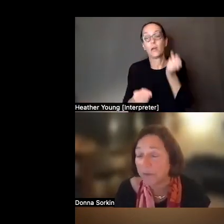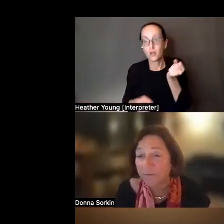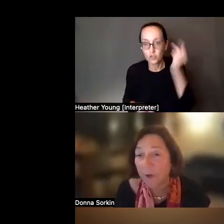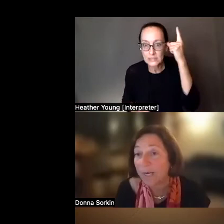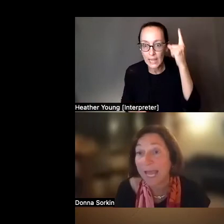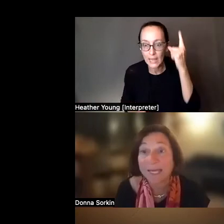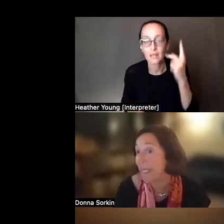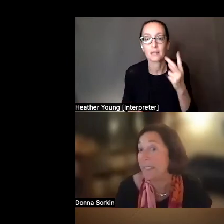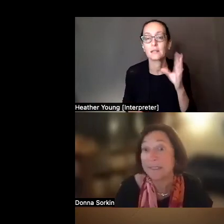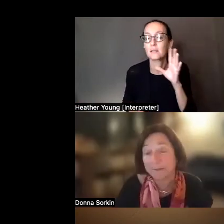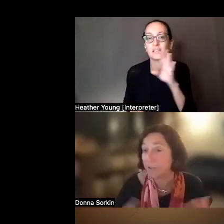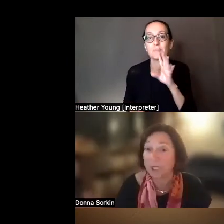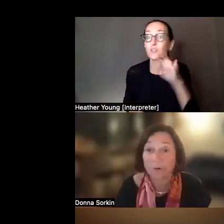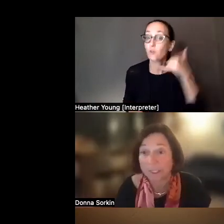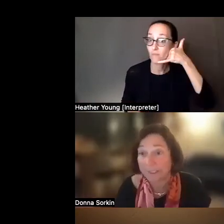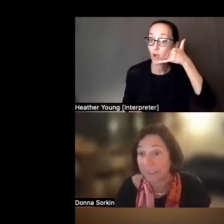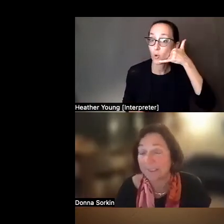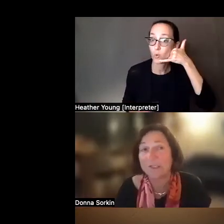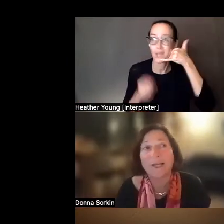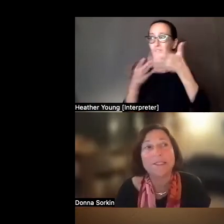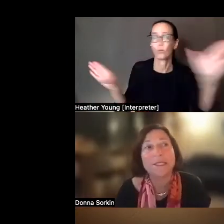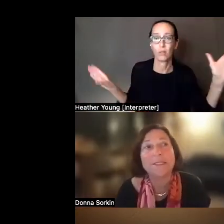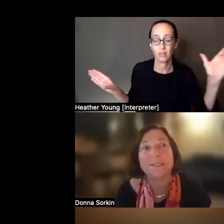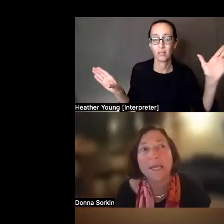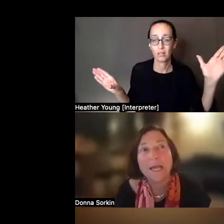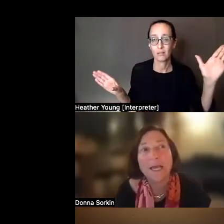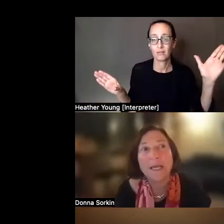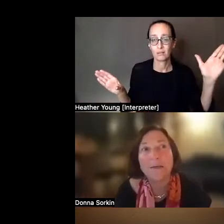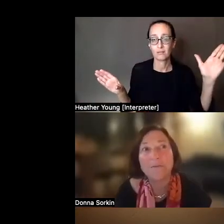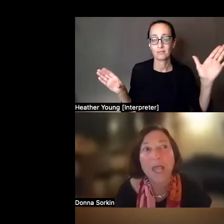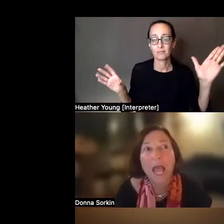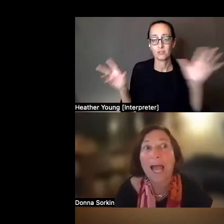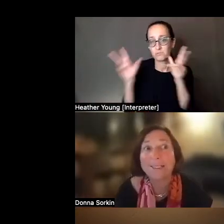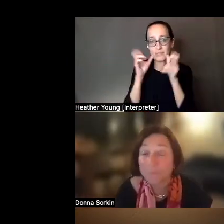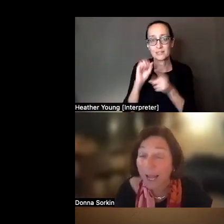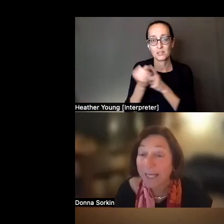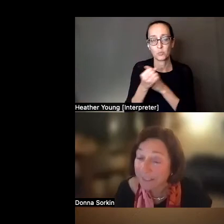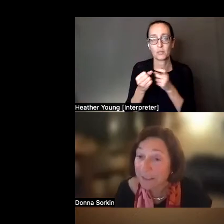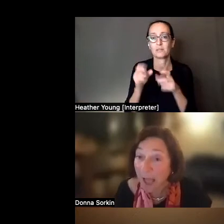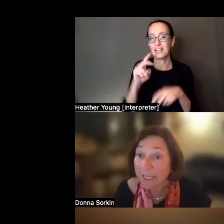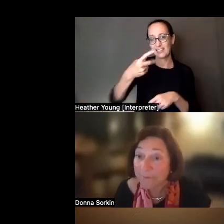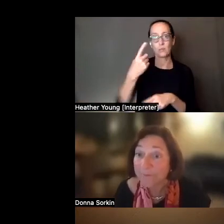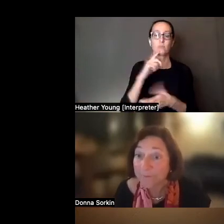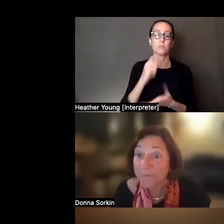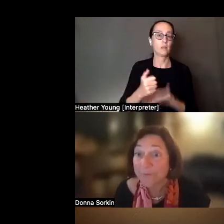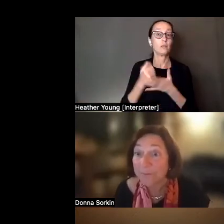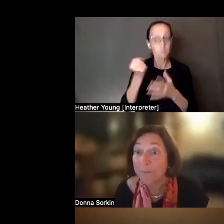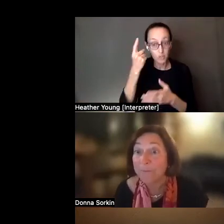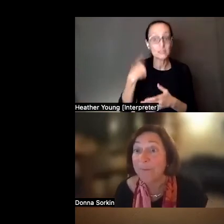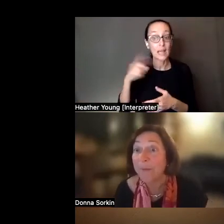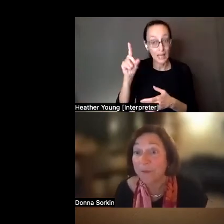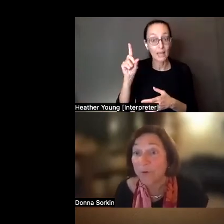on the phone and in general listening situations. I did practice a lot.